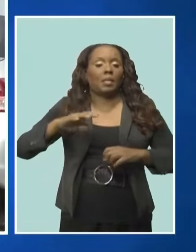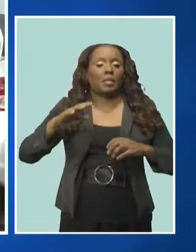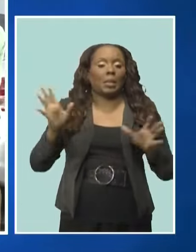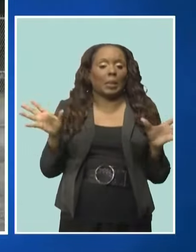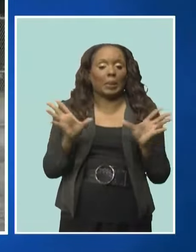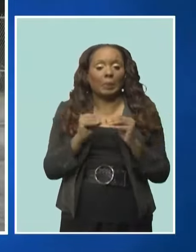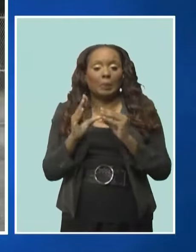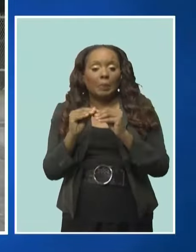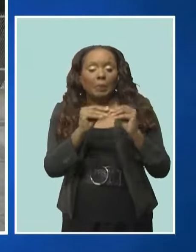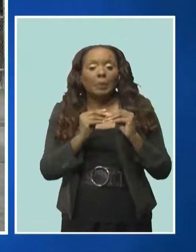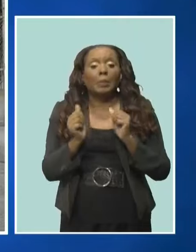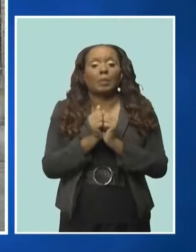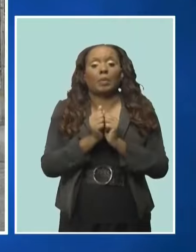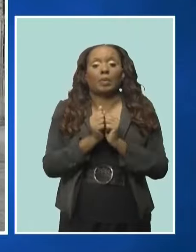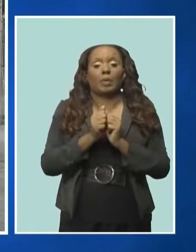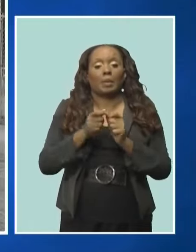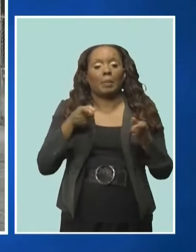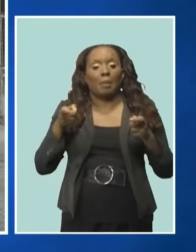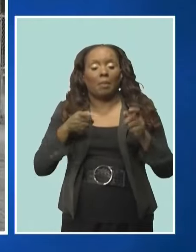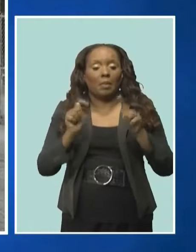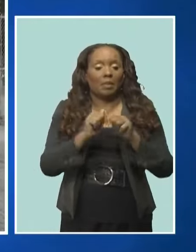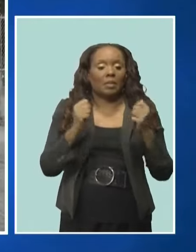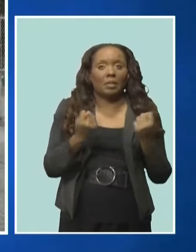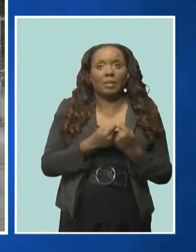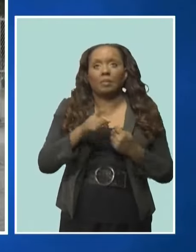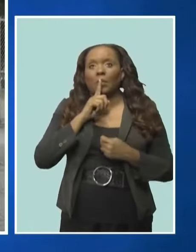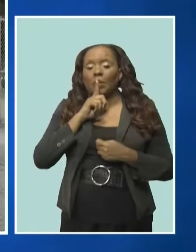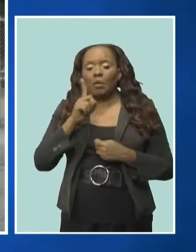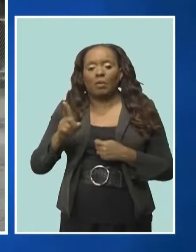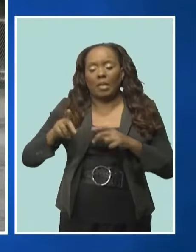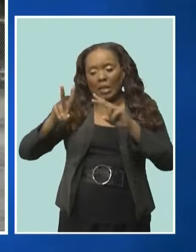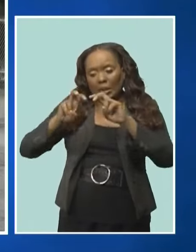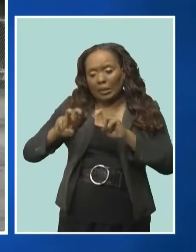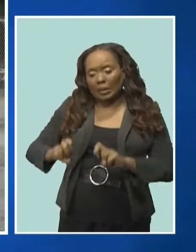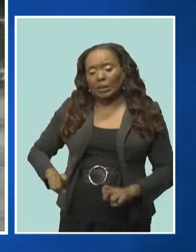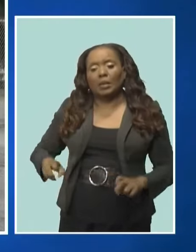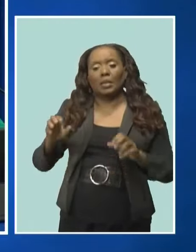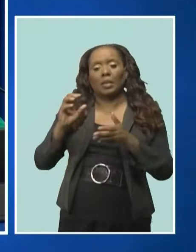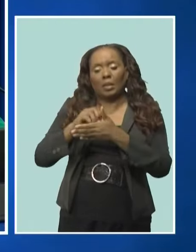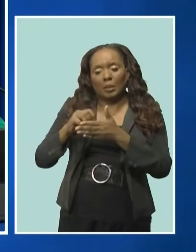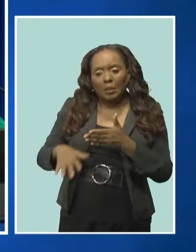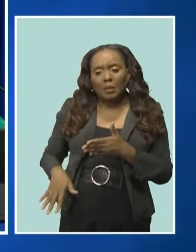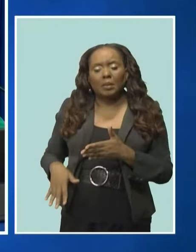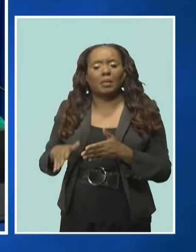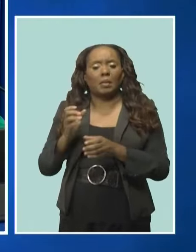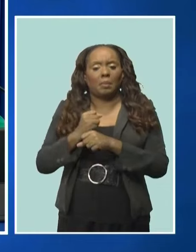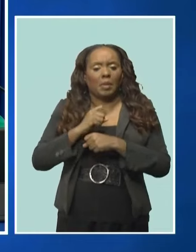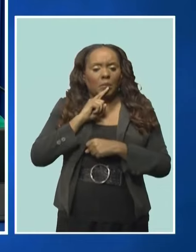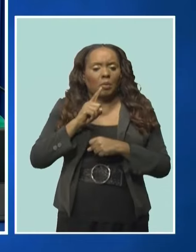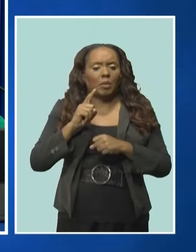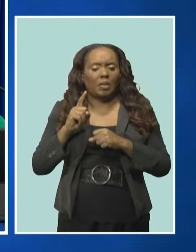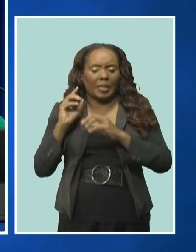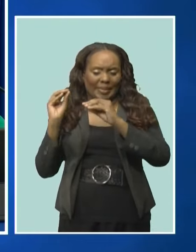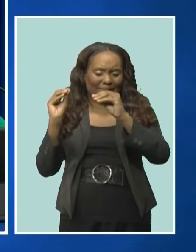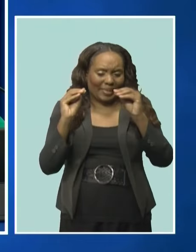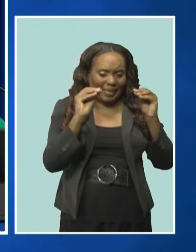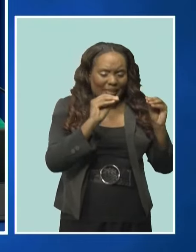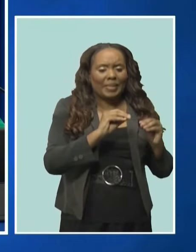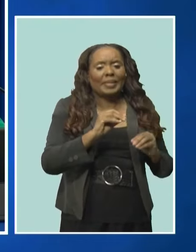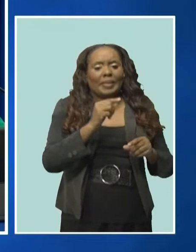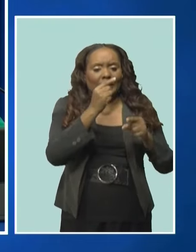teams to effectively plan instruction and conduct assessments of students. And in seeking to transform